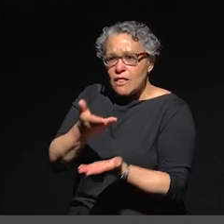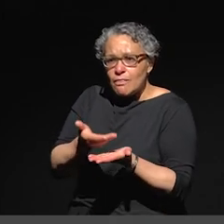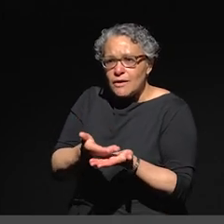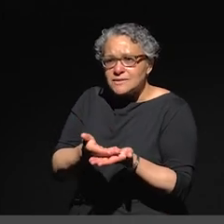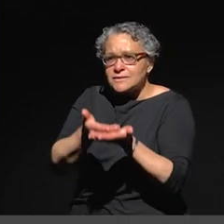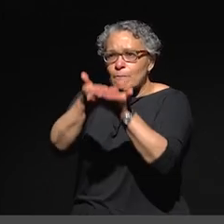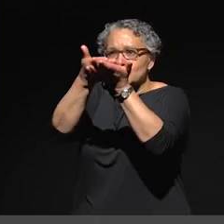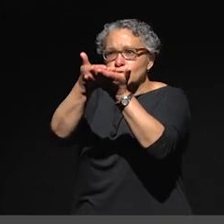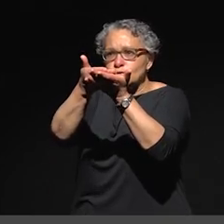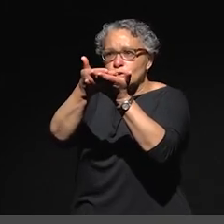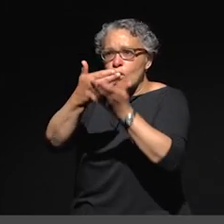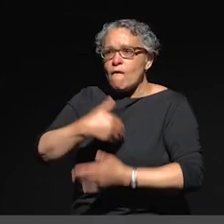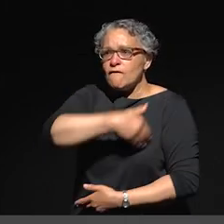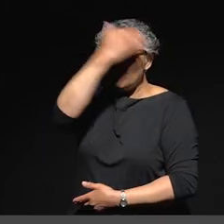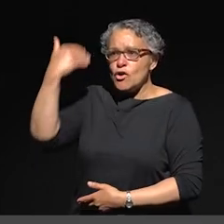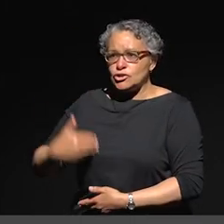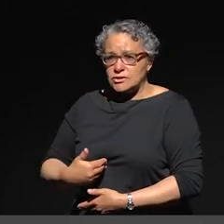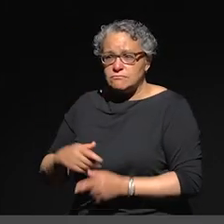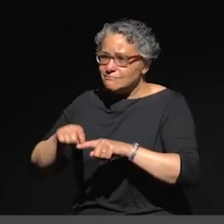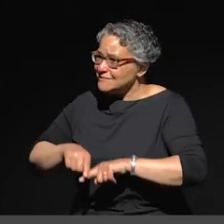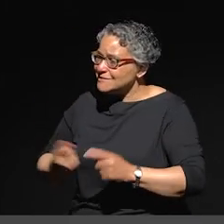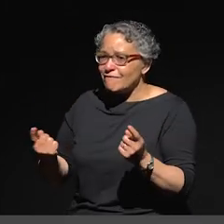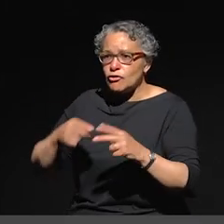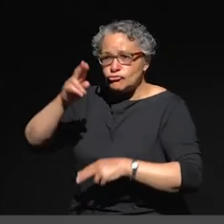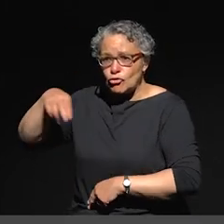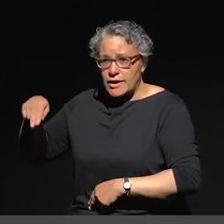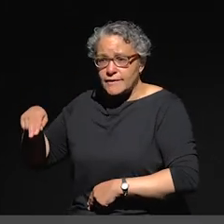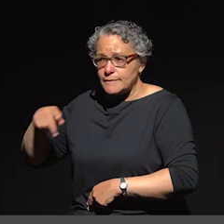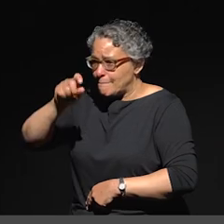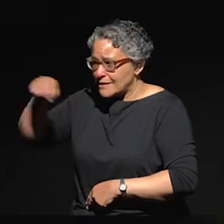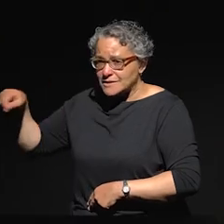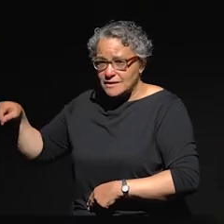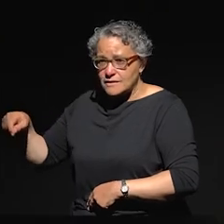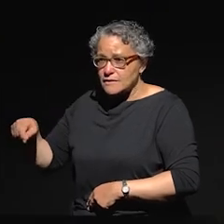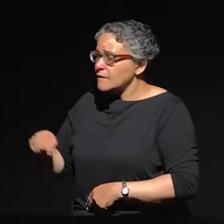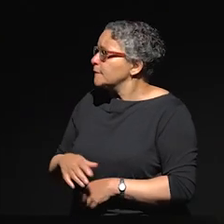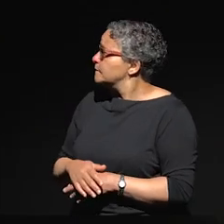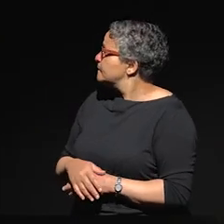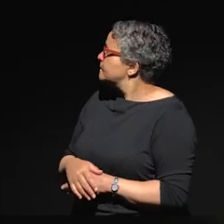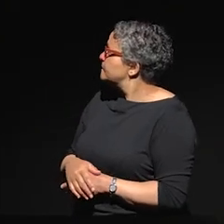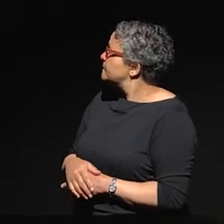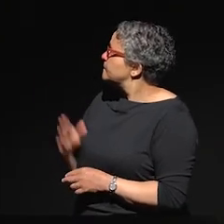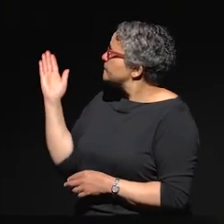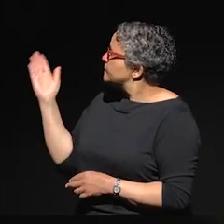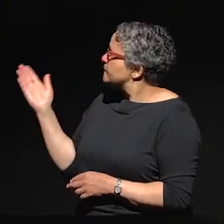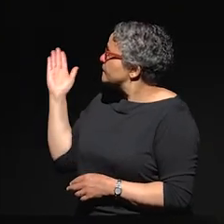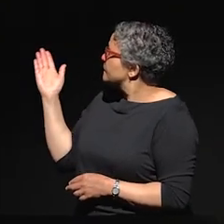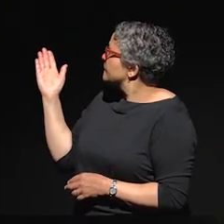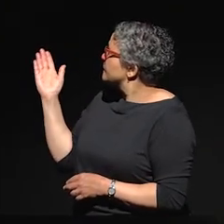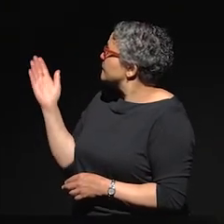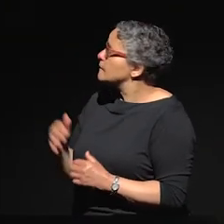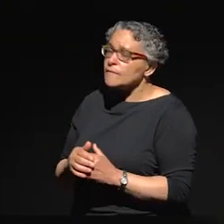very different kind of drawing from what we have here. This is very close, intimate kind of study here. And then this,